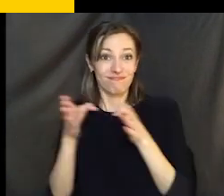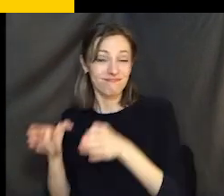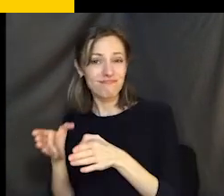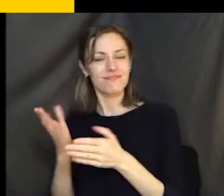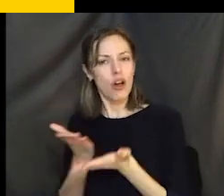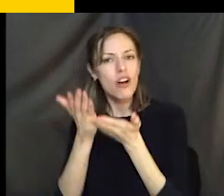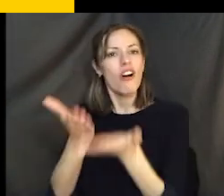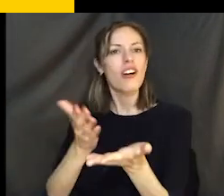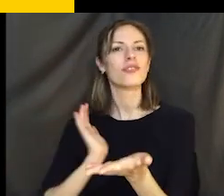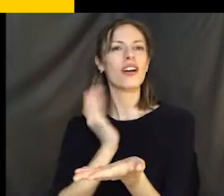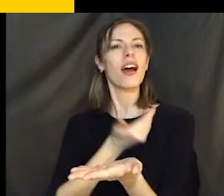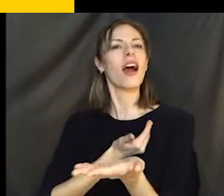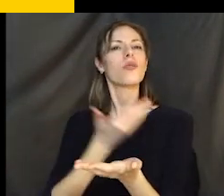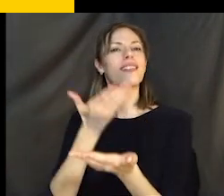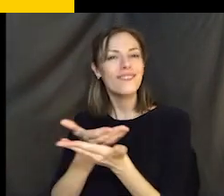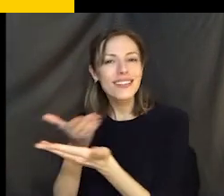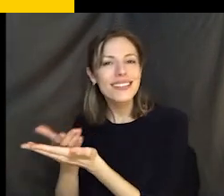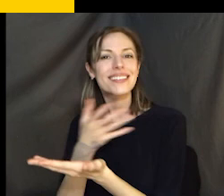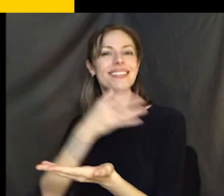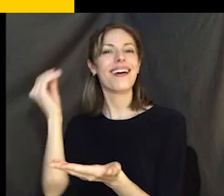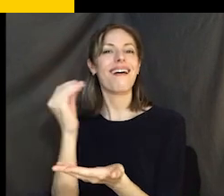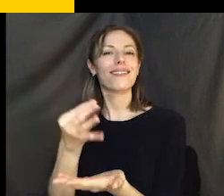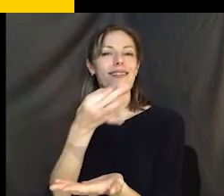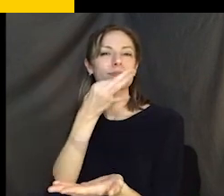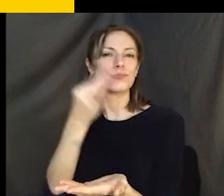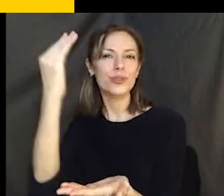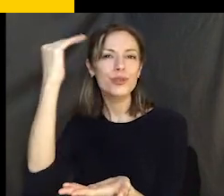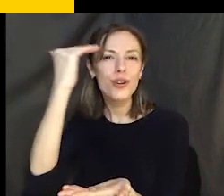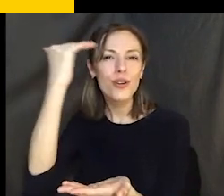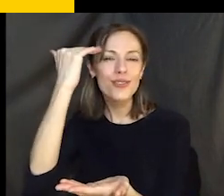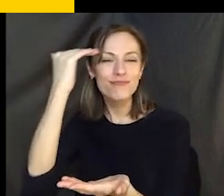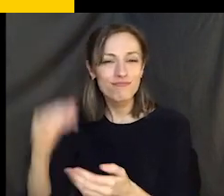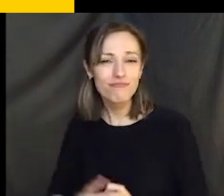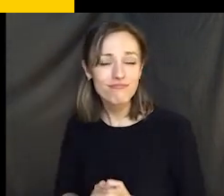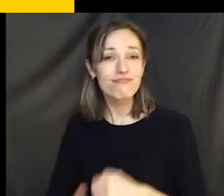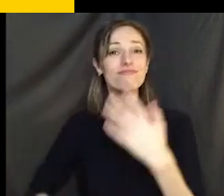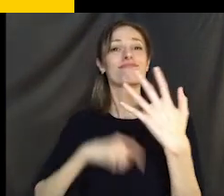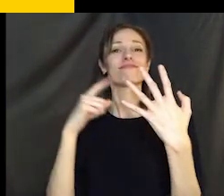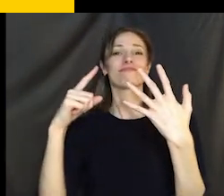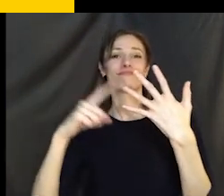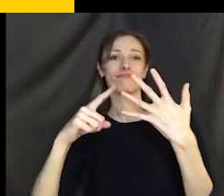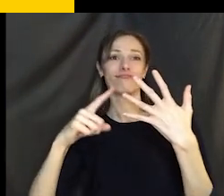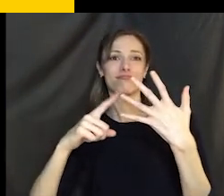answer and no one question. Problems and solutions look vastly different depending upon how one approaches the pandemic.